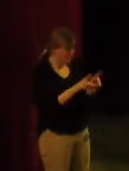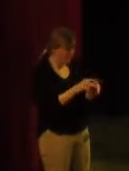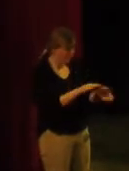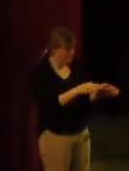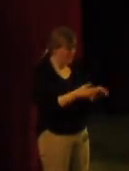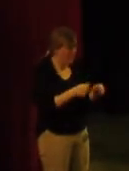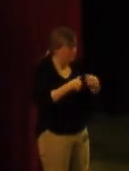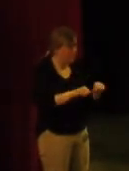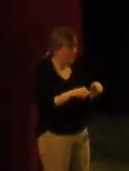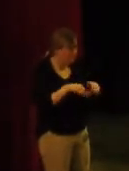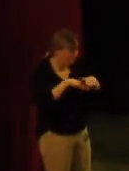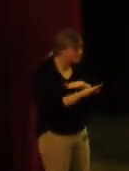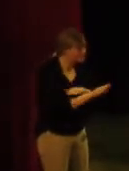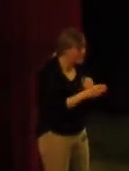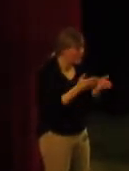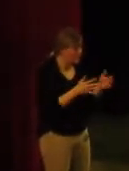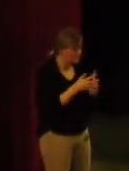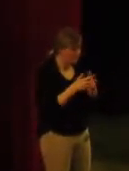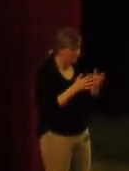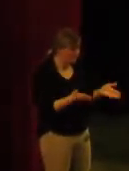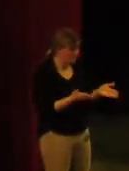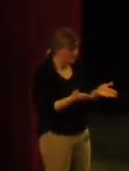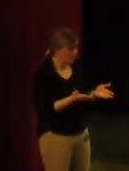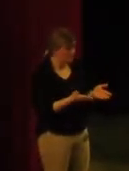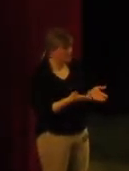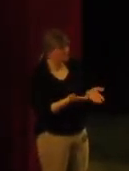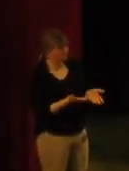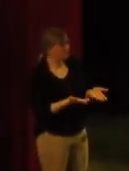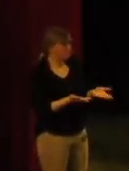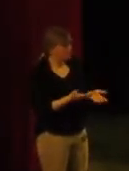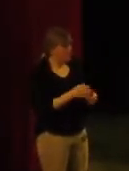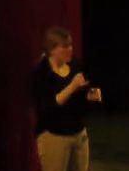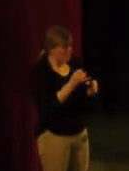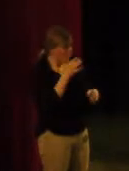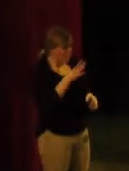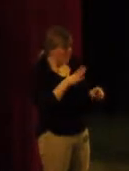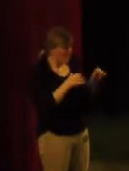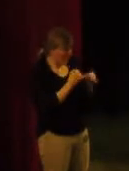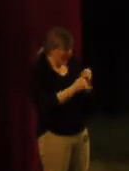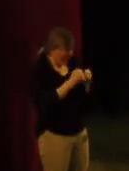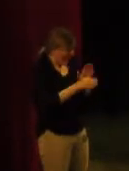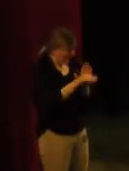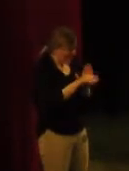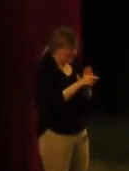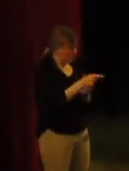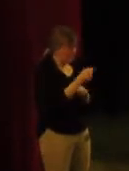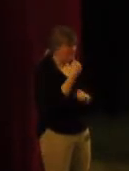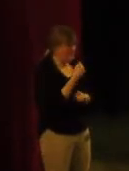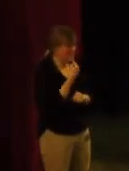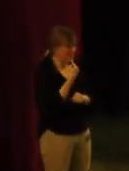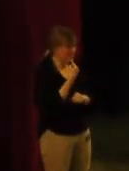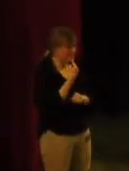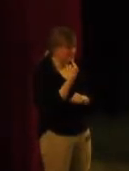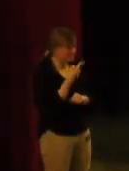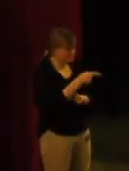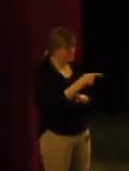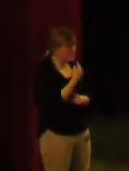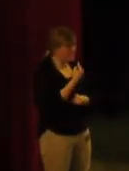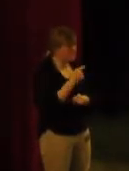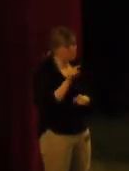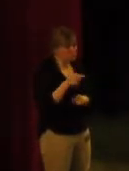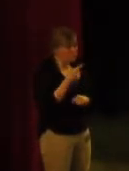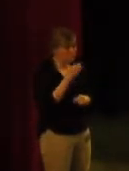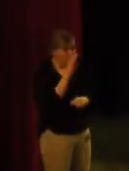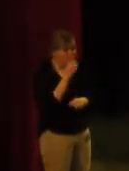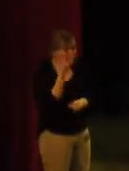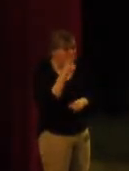in some way. In other words, trying to get someplace. The woman at the very end said that she was just looking for a better